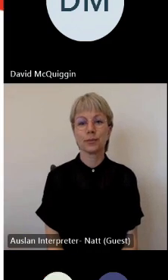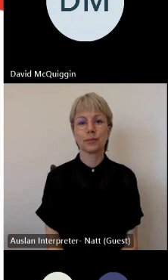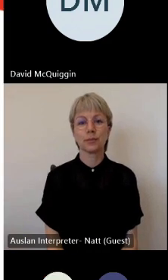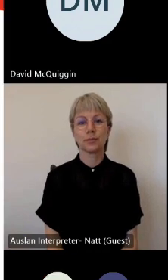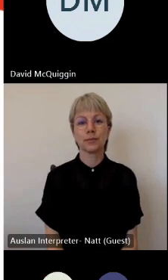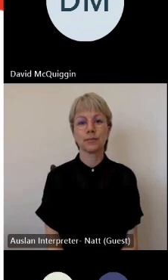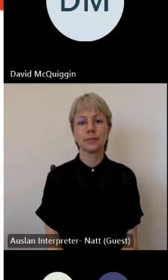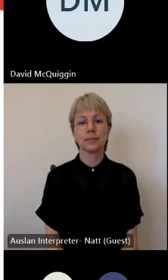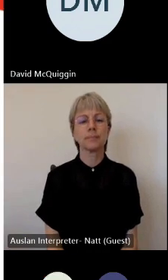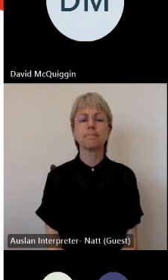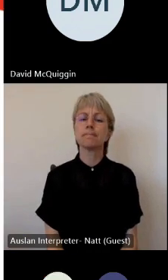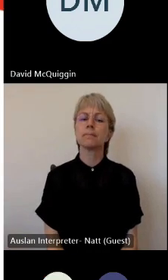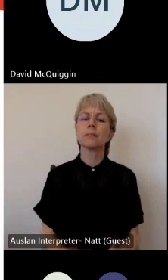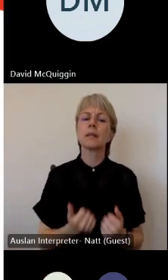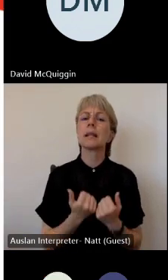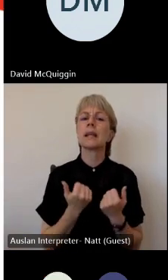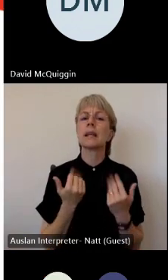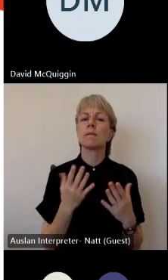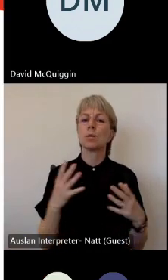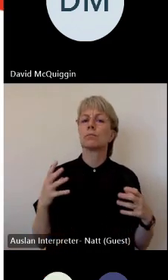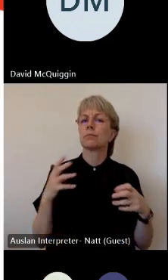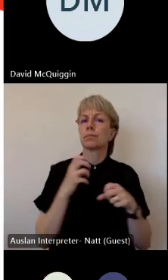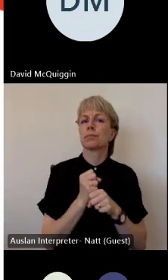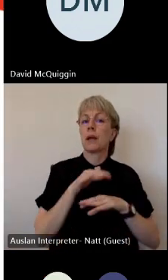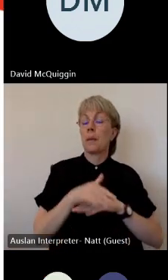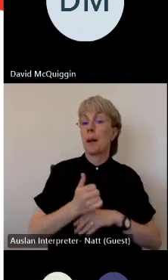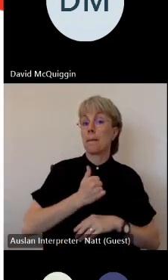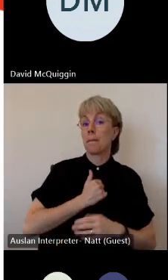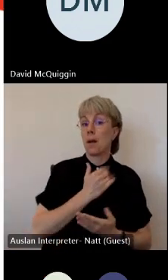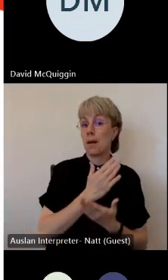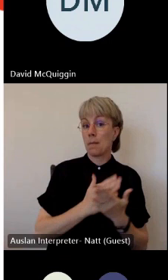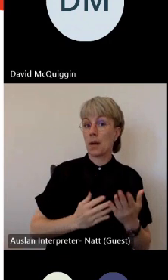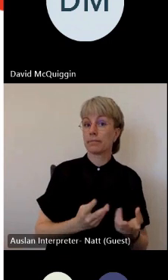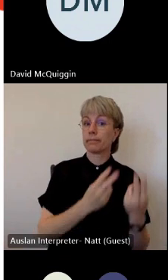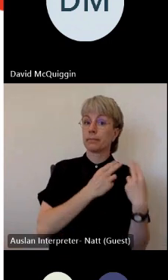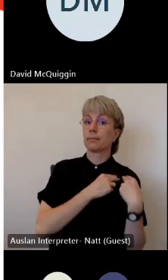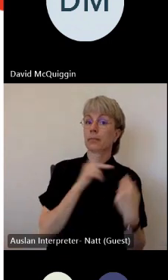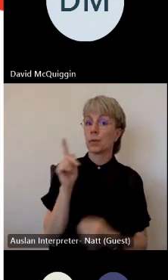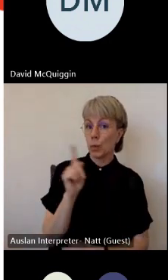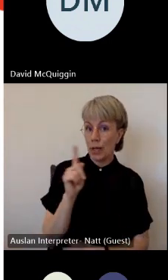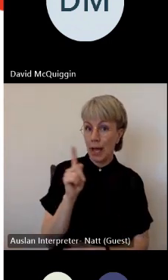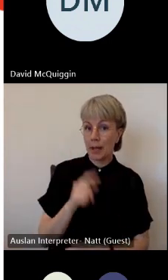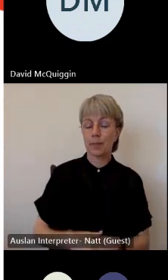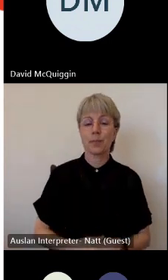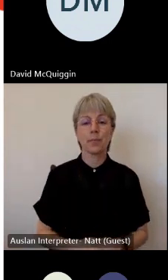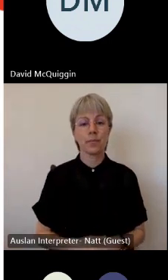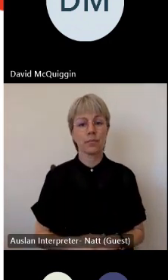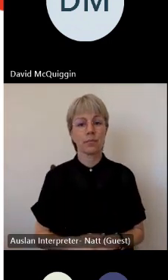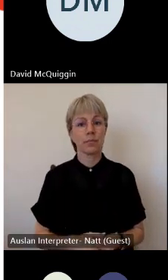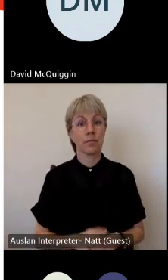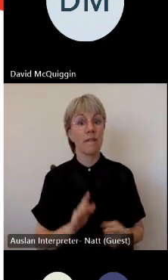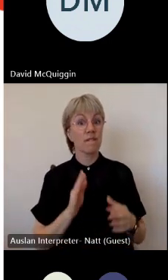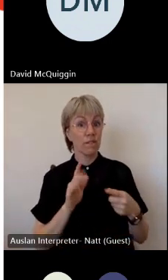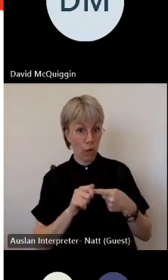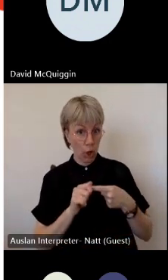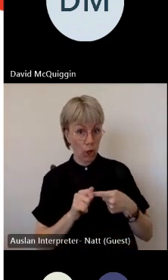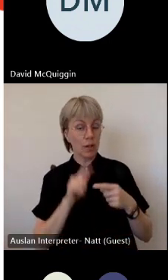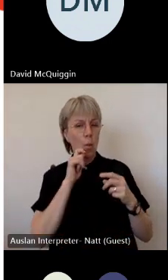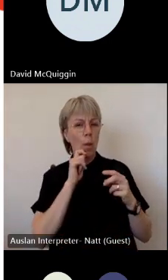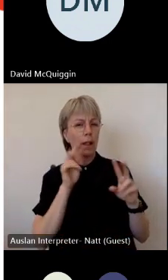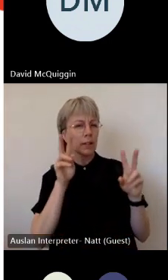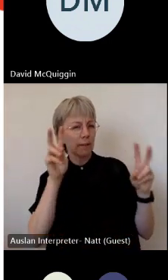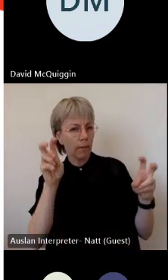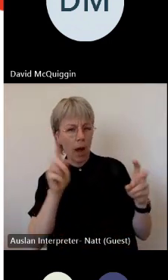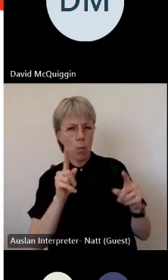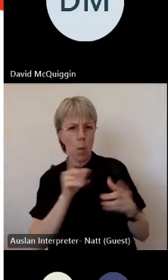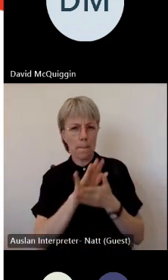Here's an outline of my part of the webinar today. I'll first define a workplace adjustment, briefly